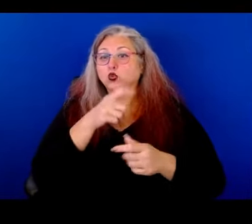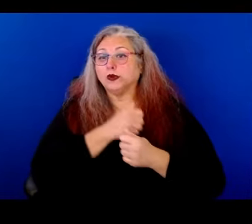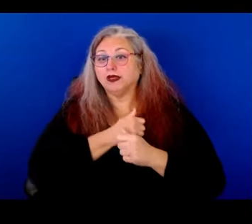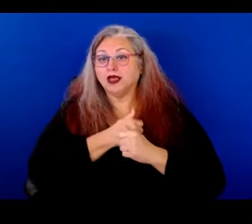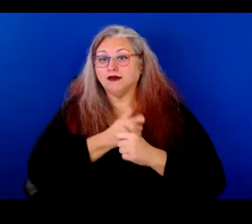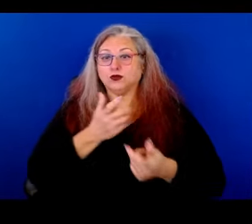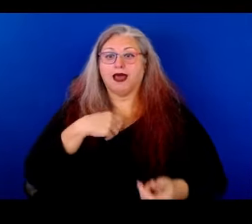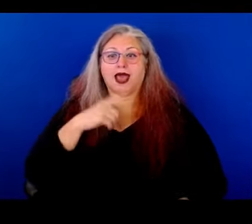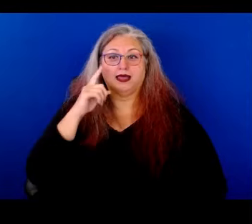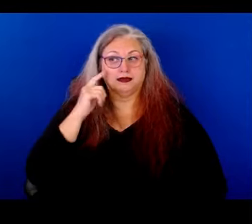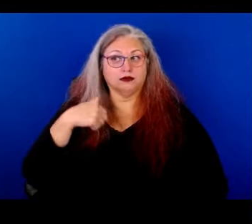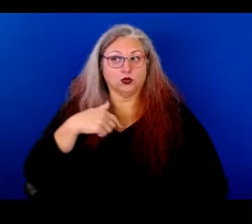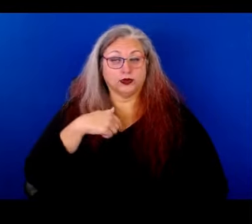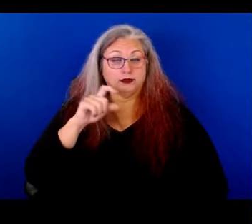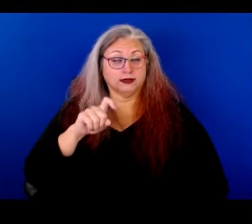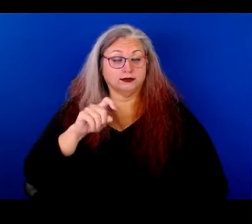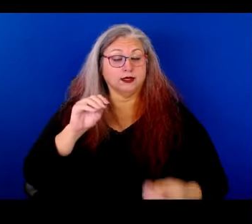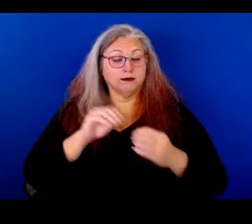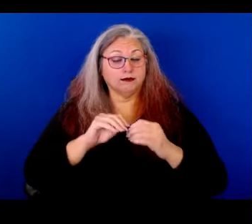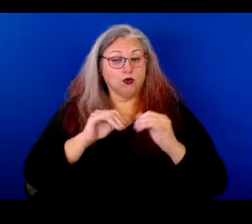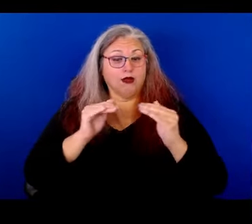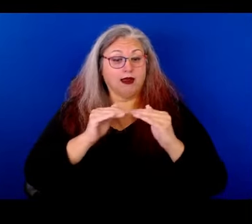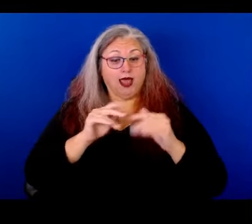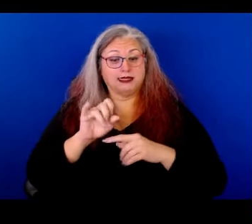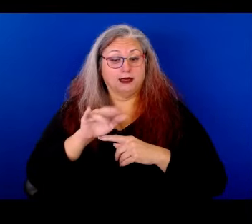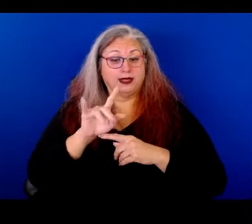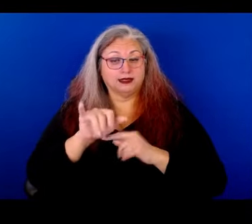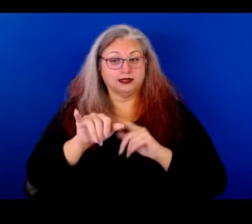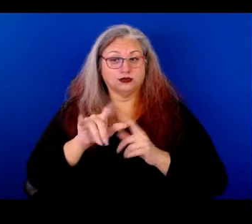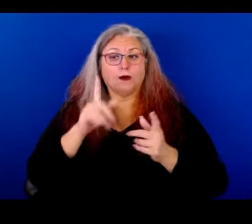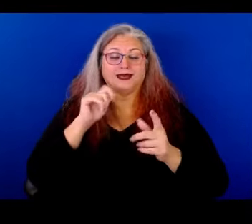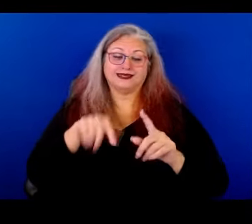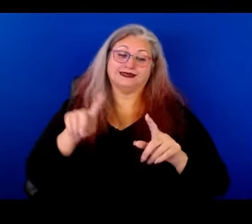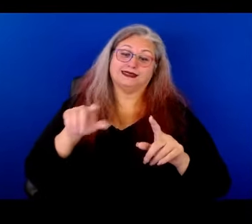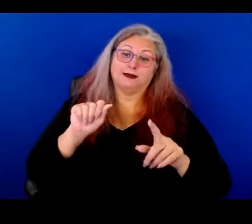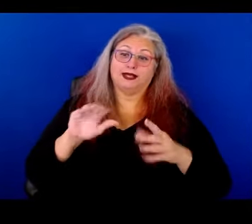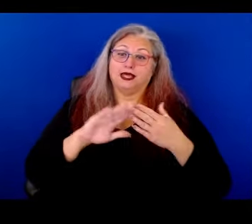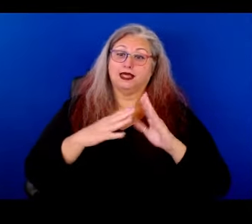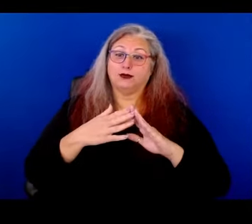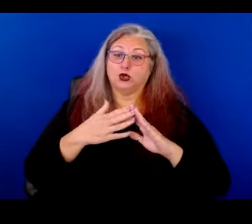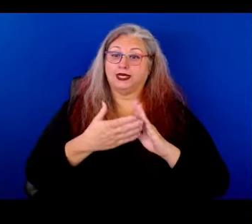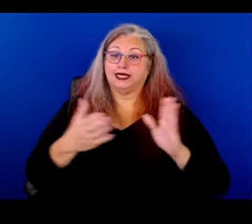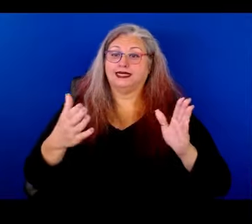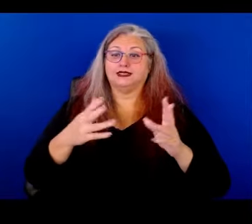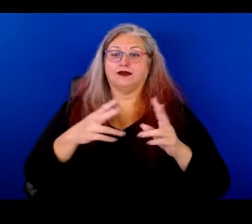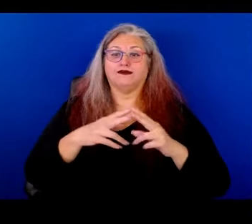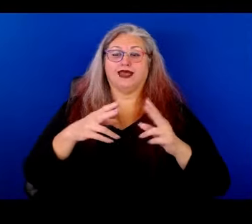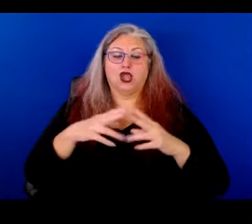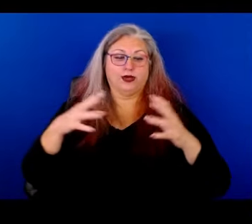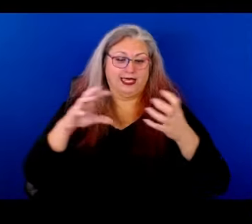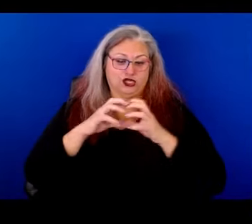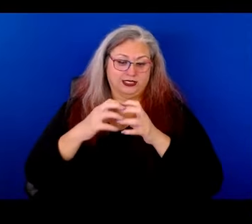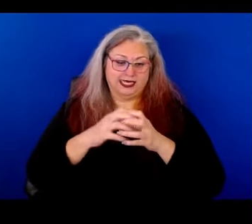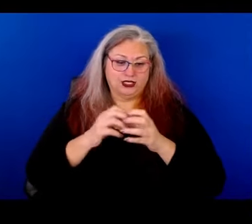love. And I think we should all be more like disability. So because the disability community